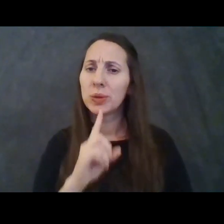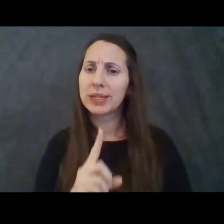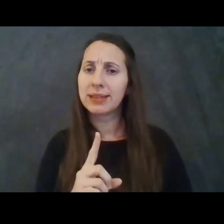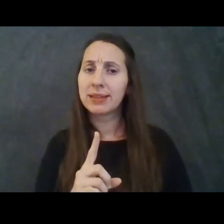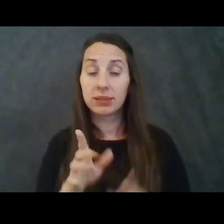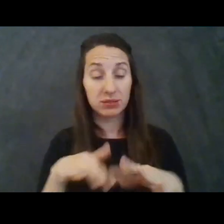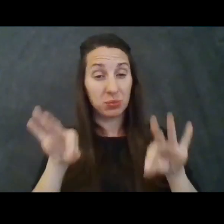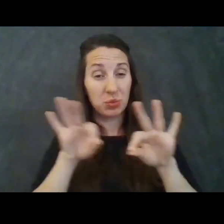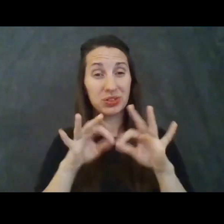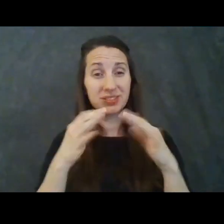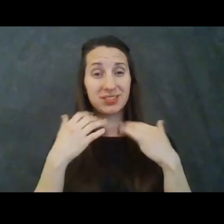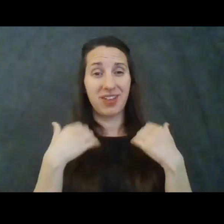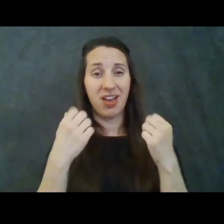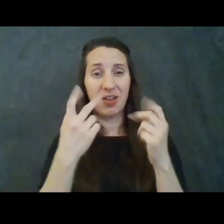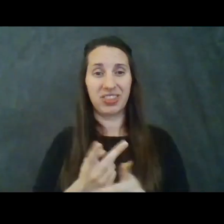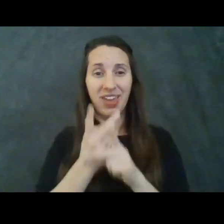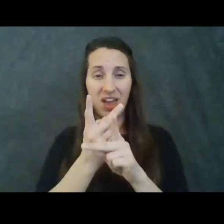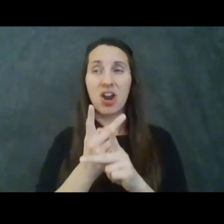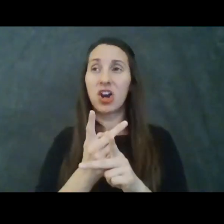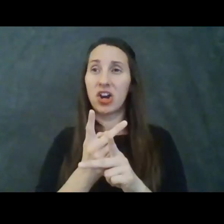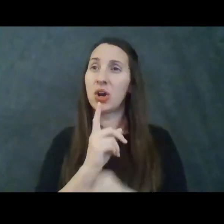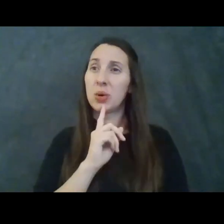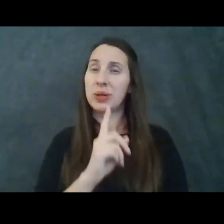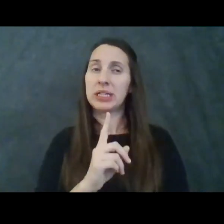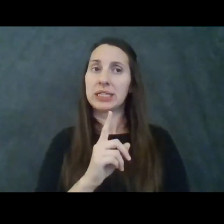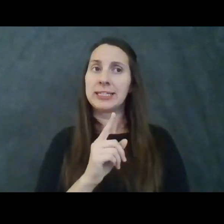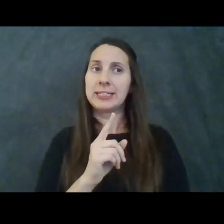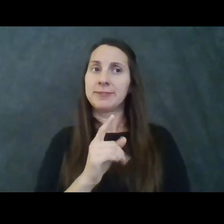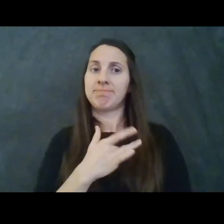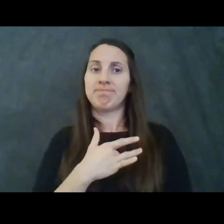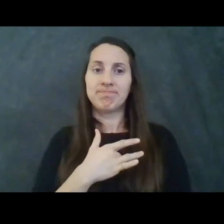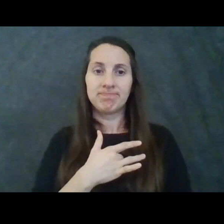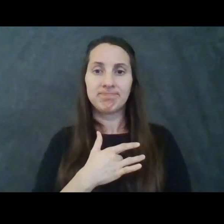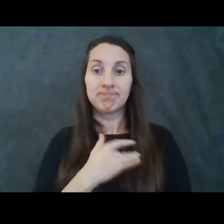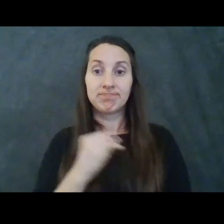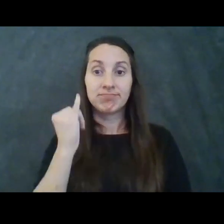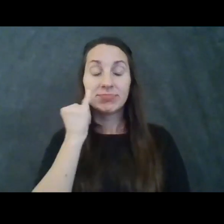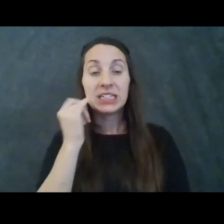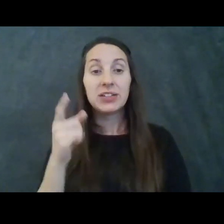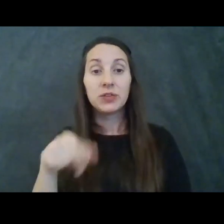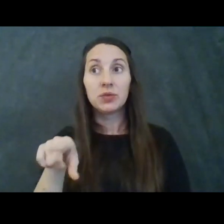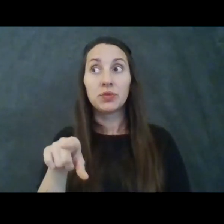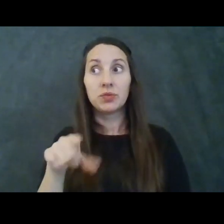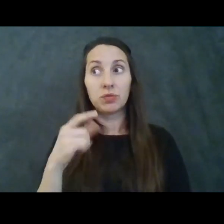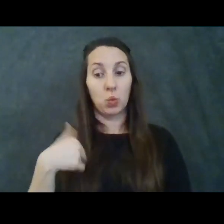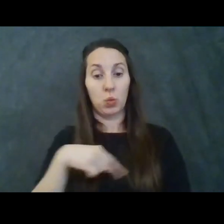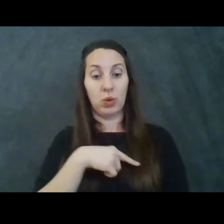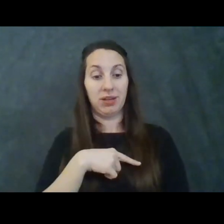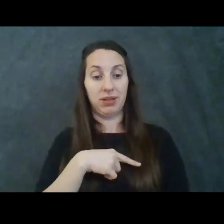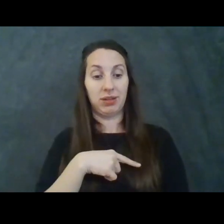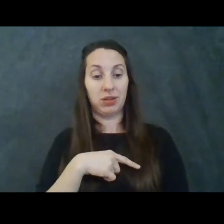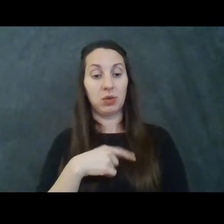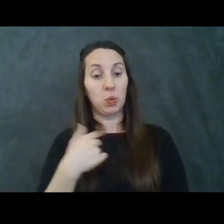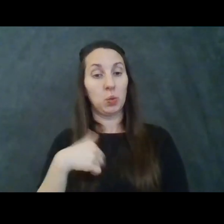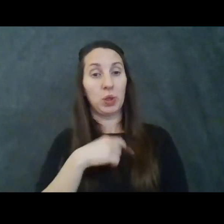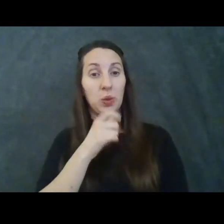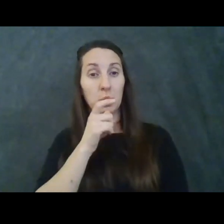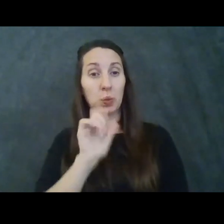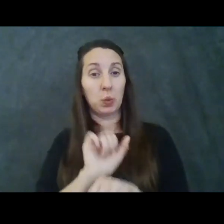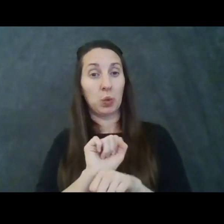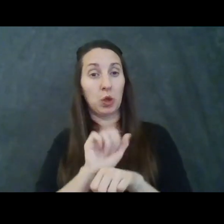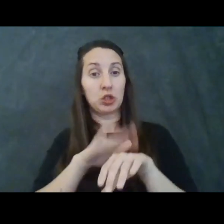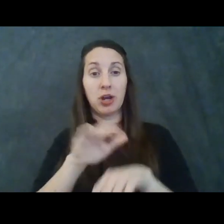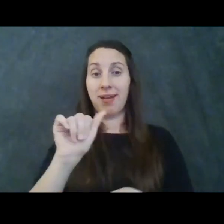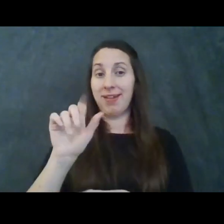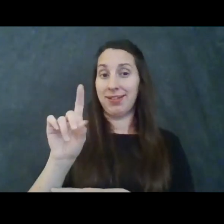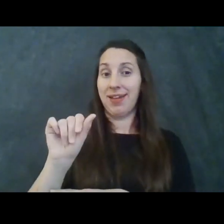that both pollsters discovered. For those of us who worked on the ADA, we know that that was one of the major gaps in the Americans with Disabilities